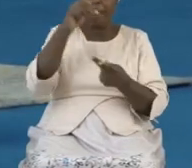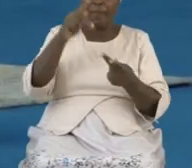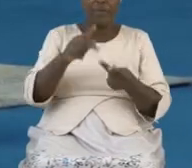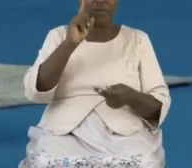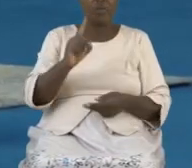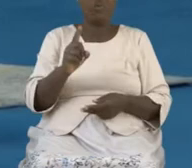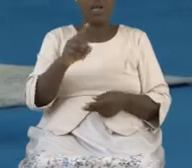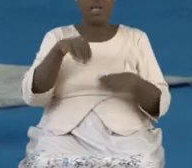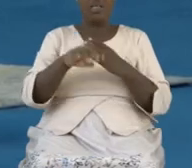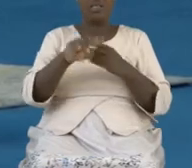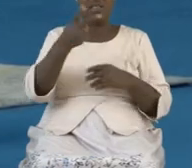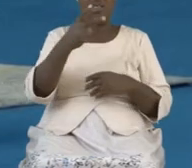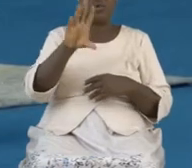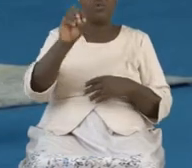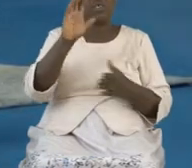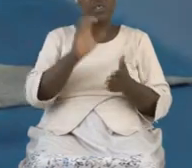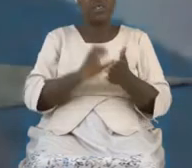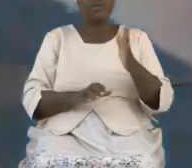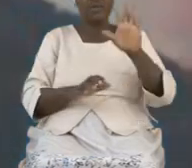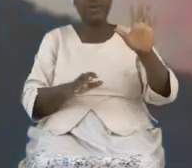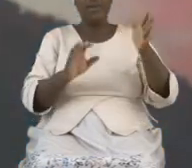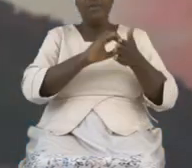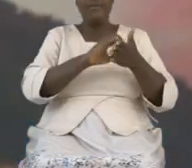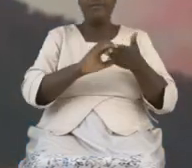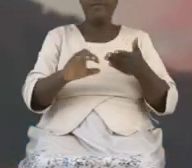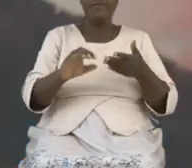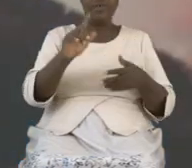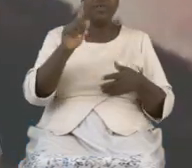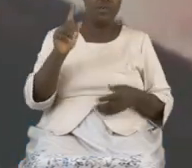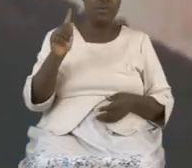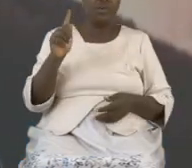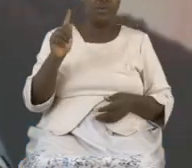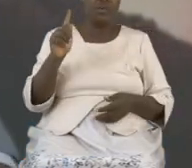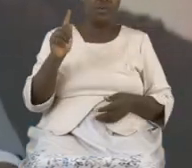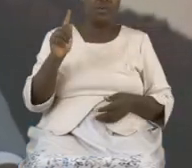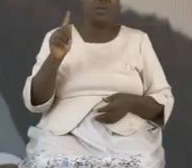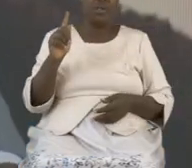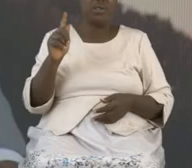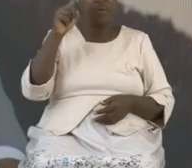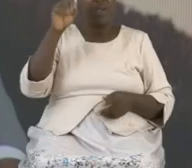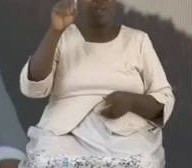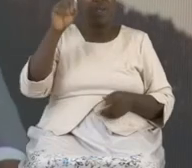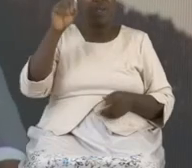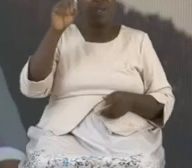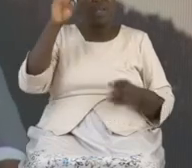chapter 5, verse 21. "For he has made